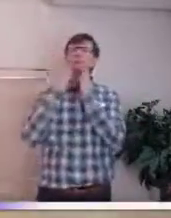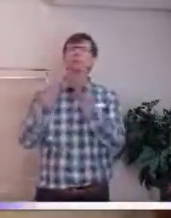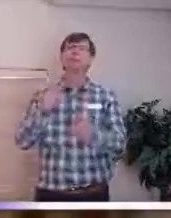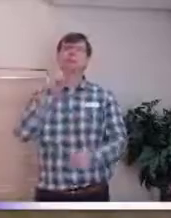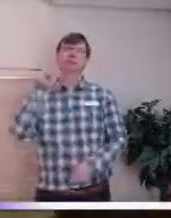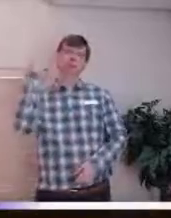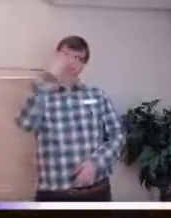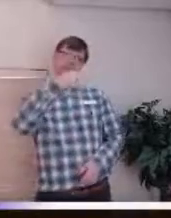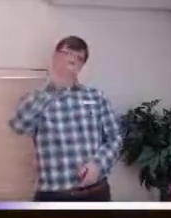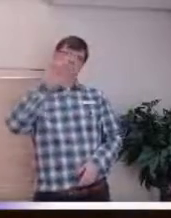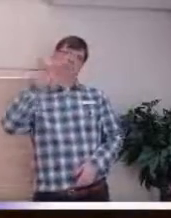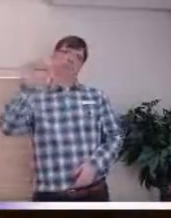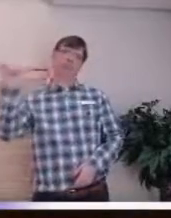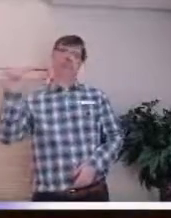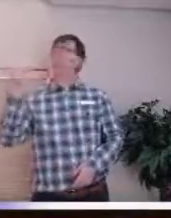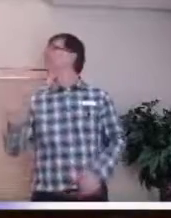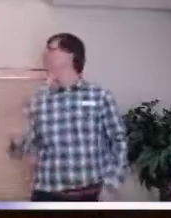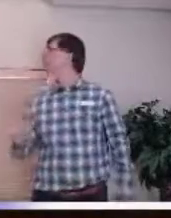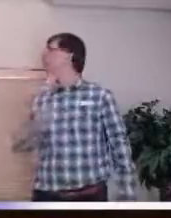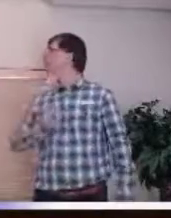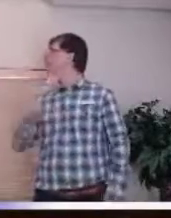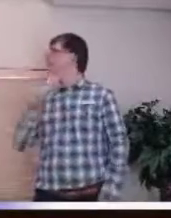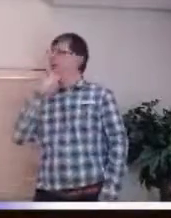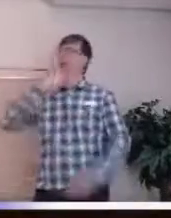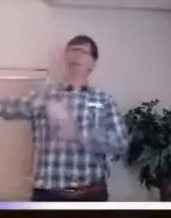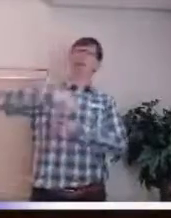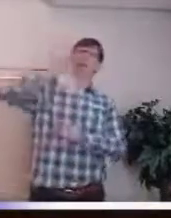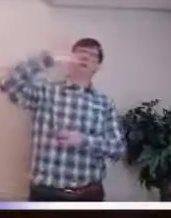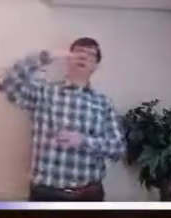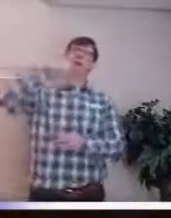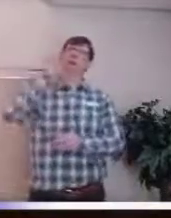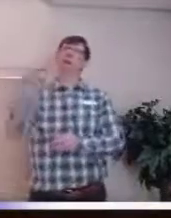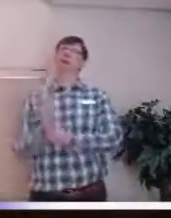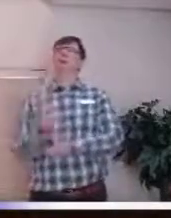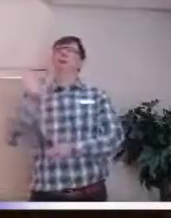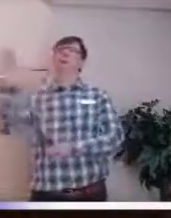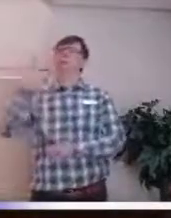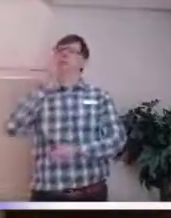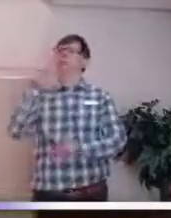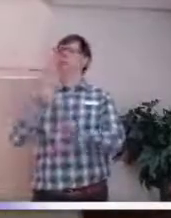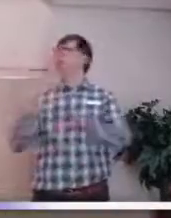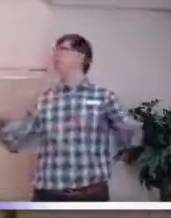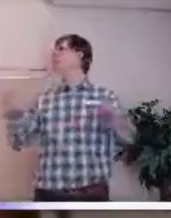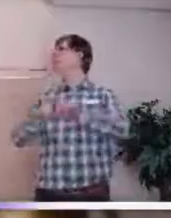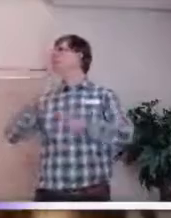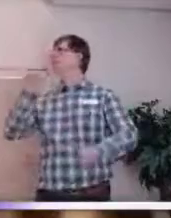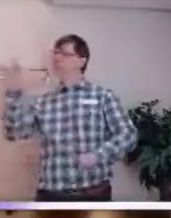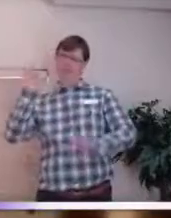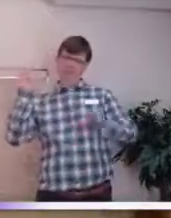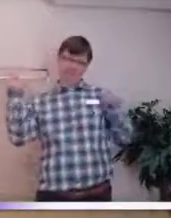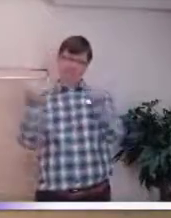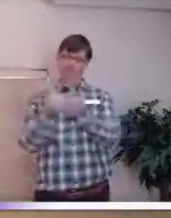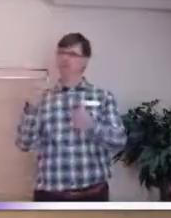Thank you, Karen. How does it get better that I'm like wedged between the Raiders, you know,